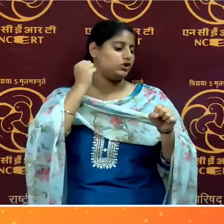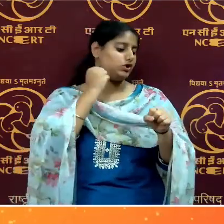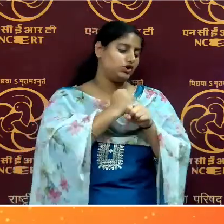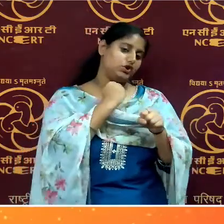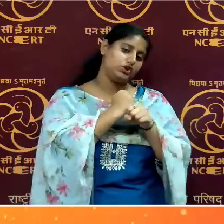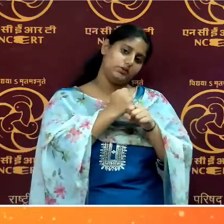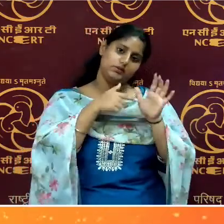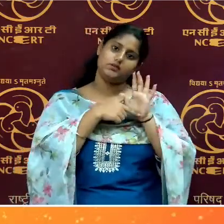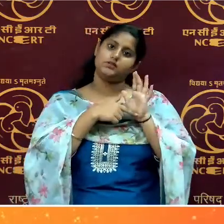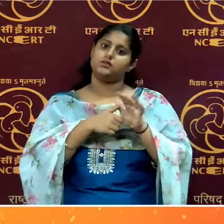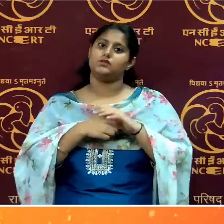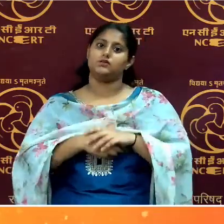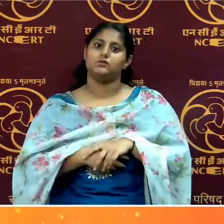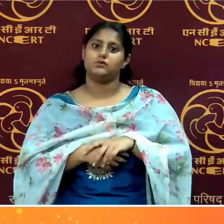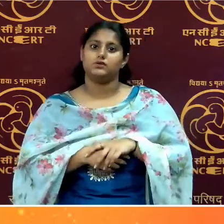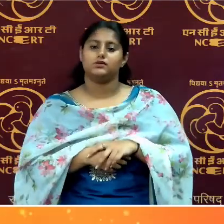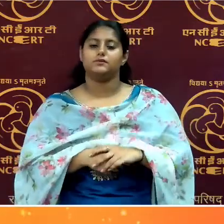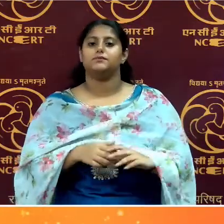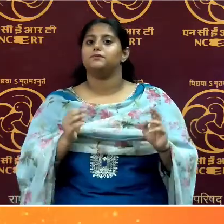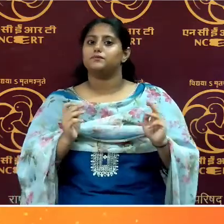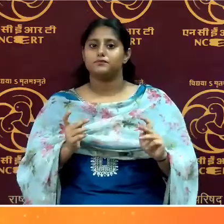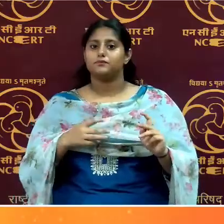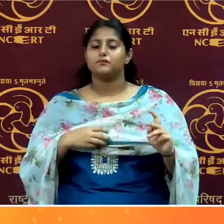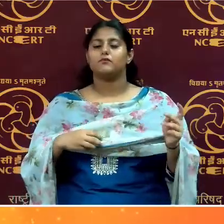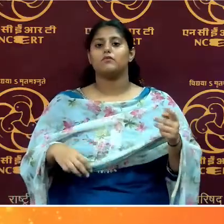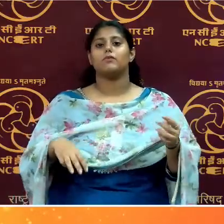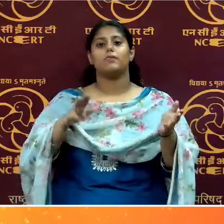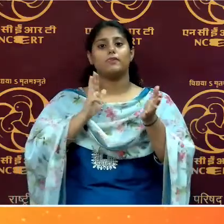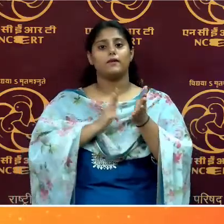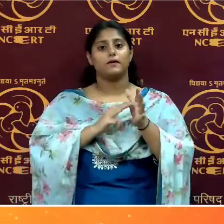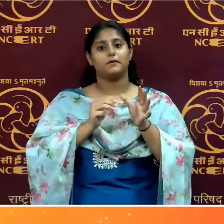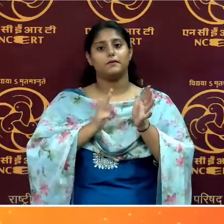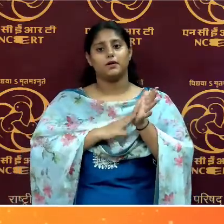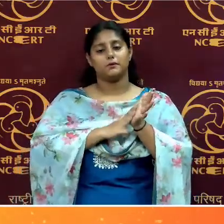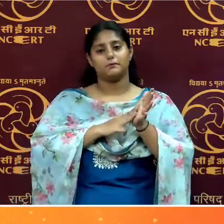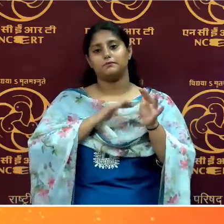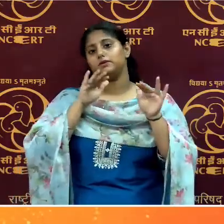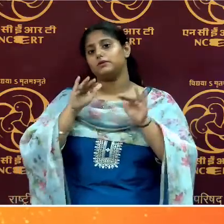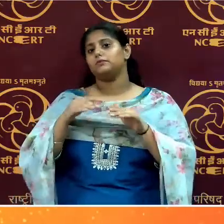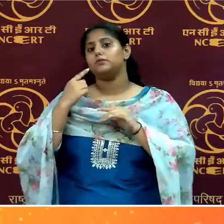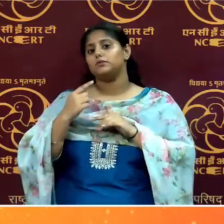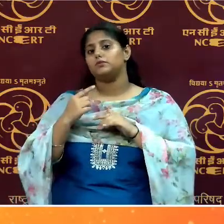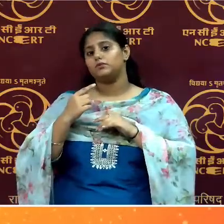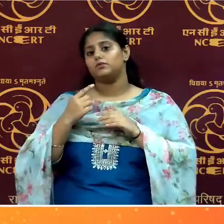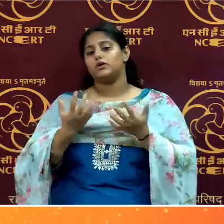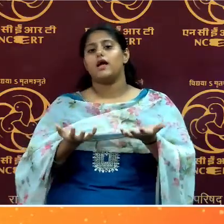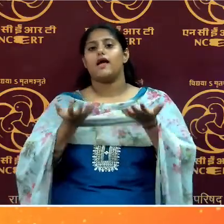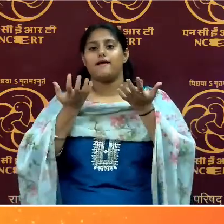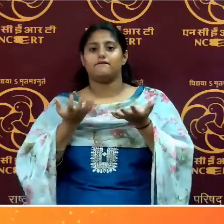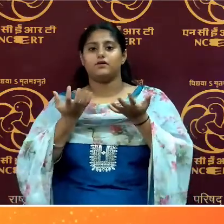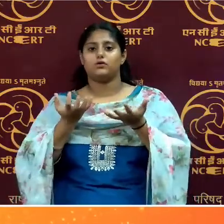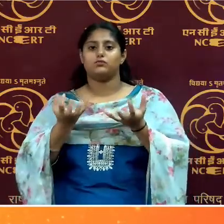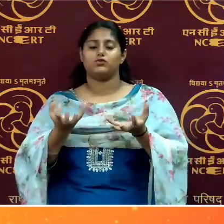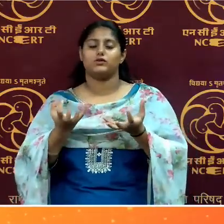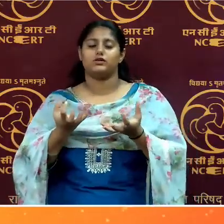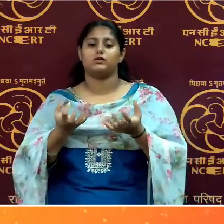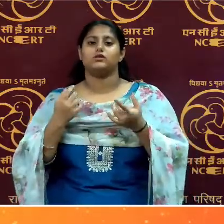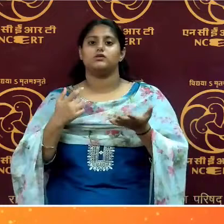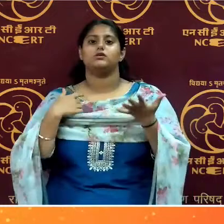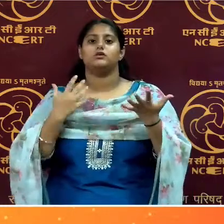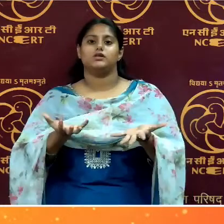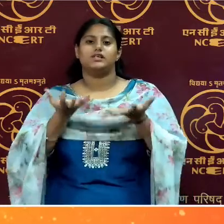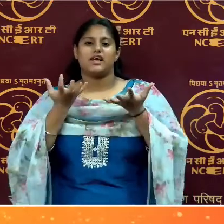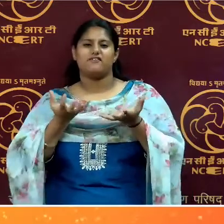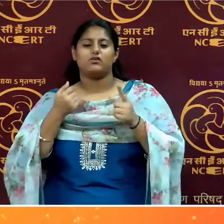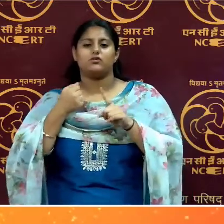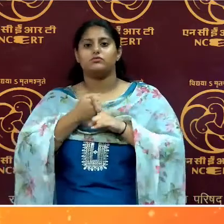also. Right. Yes. So mass is completely dependent. So heavier the object, what will happen to it? More